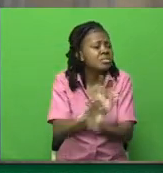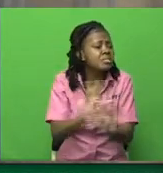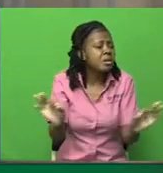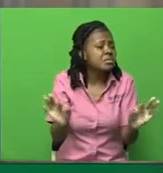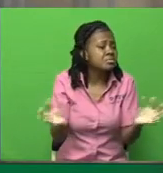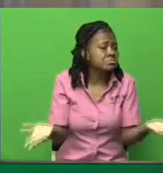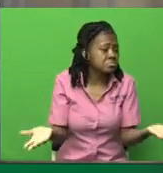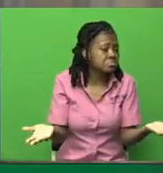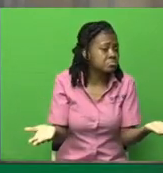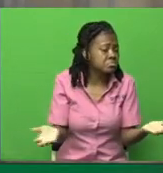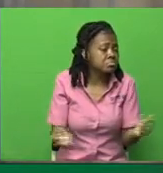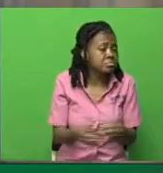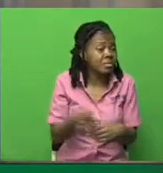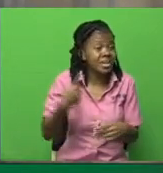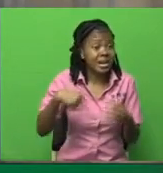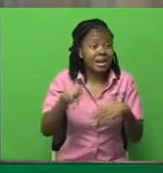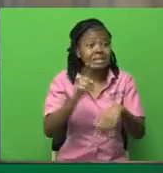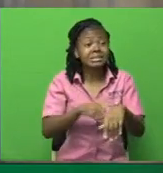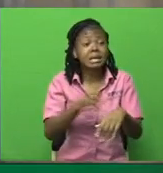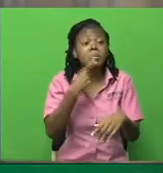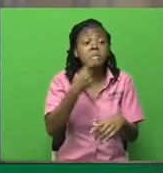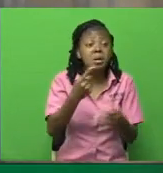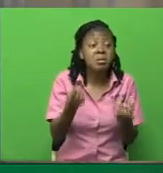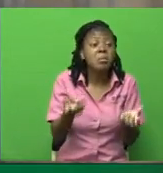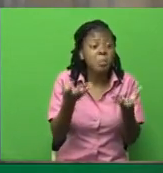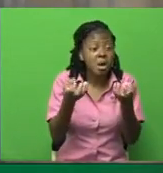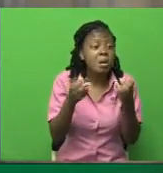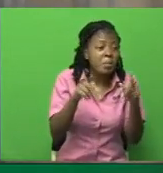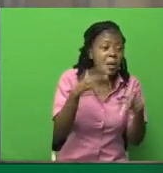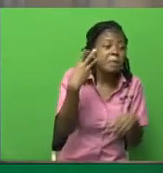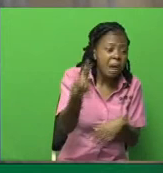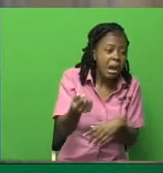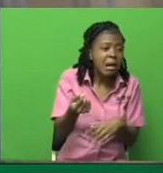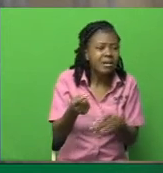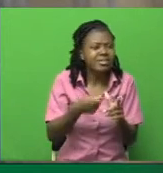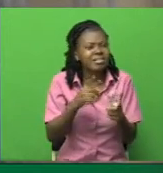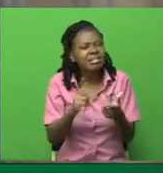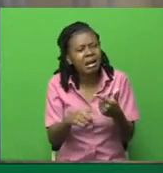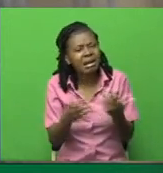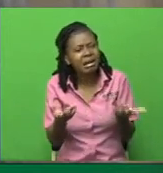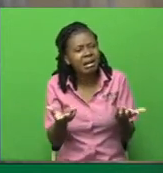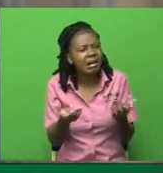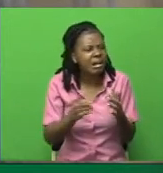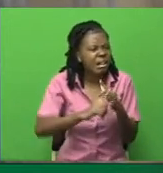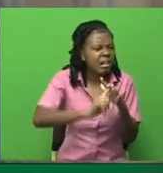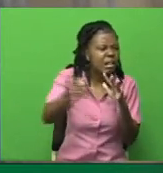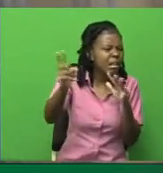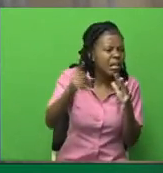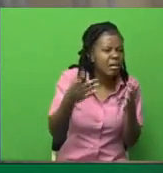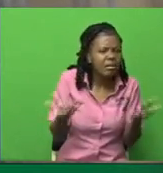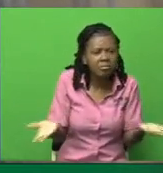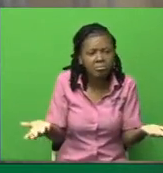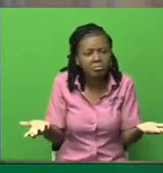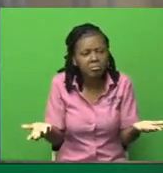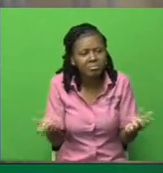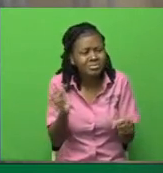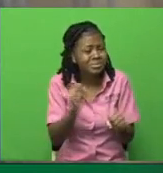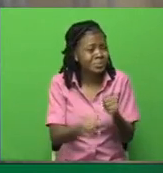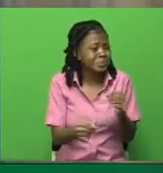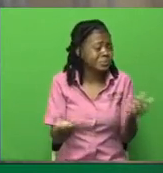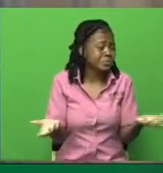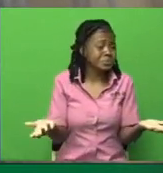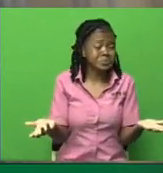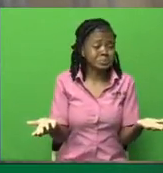the plus samihood it was a buyer and a bad disappeared somebody up in the United States somewhere so